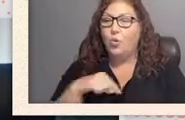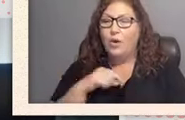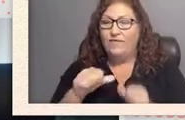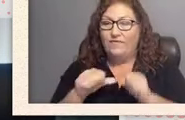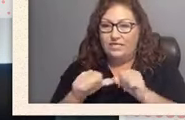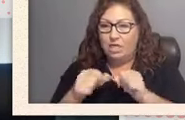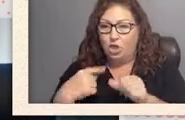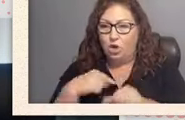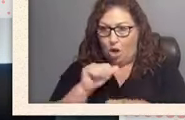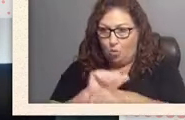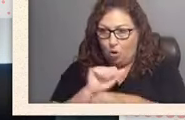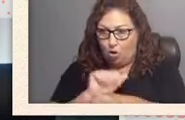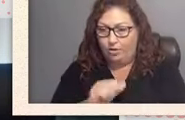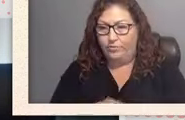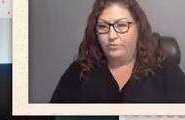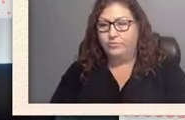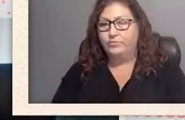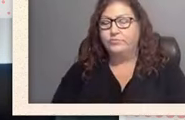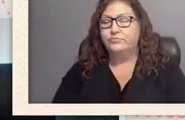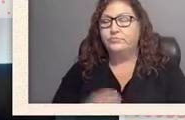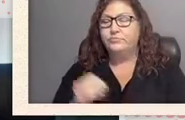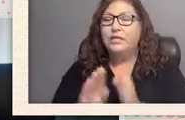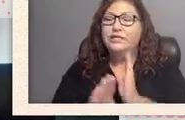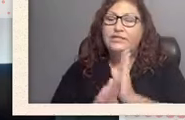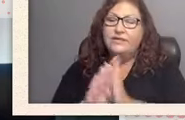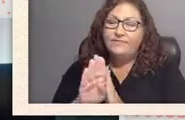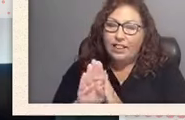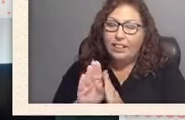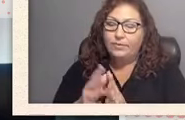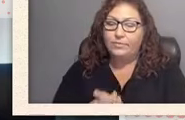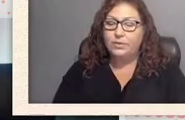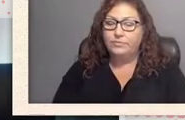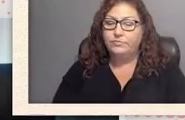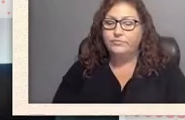work and developed